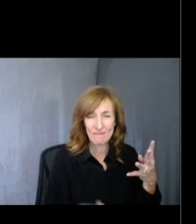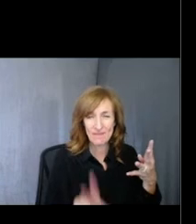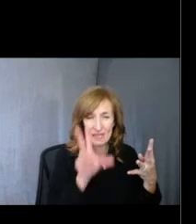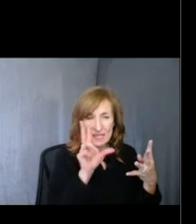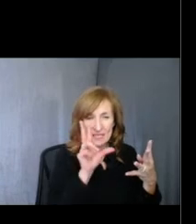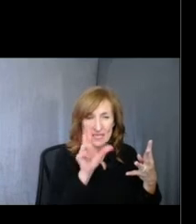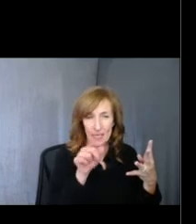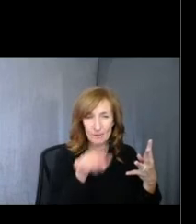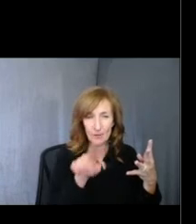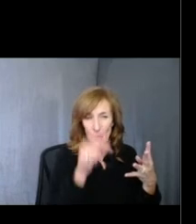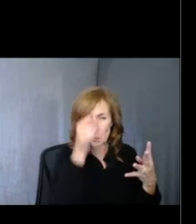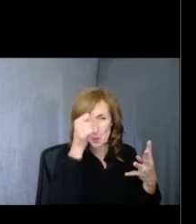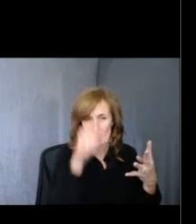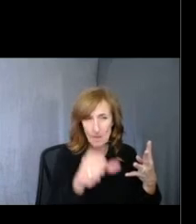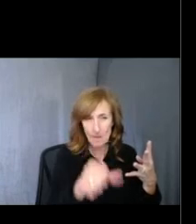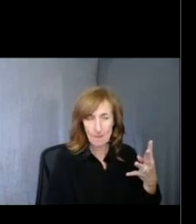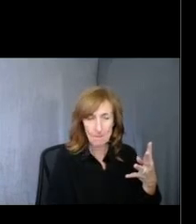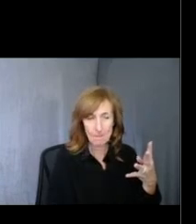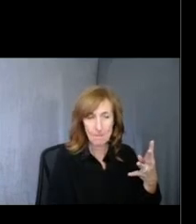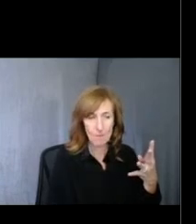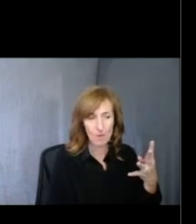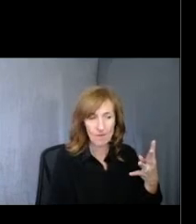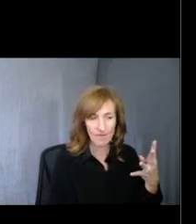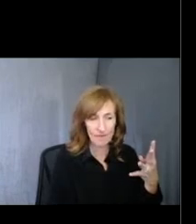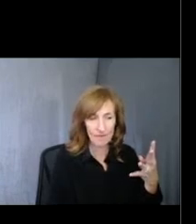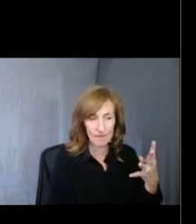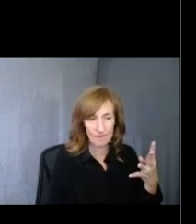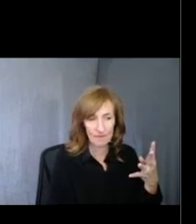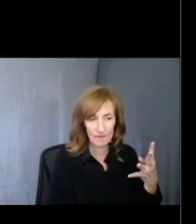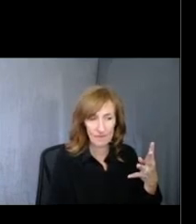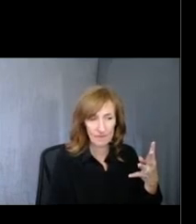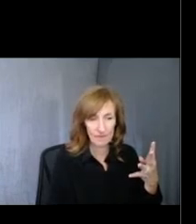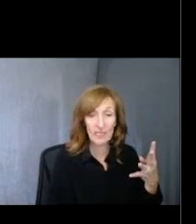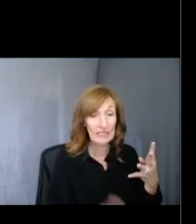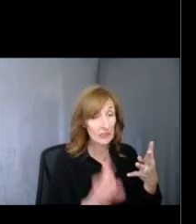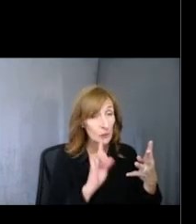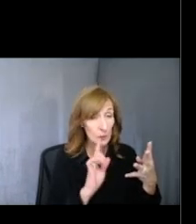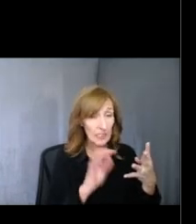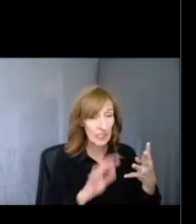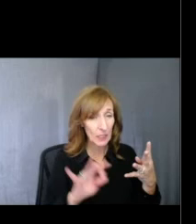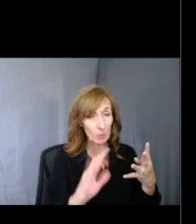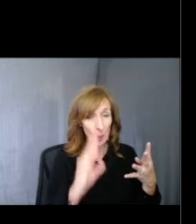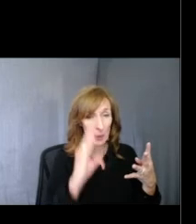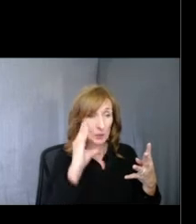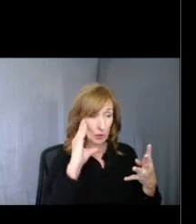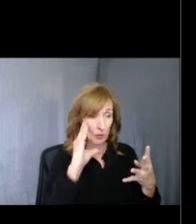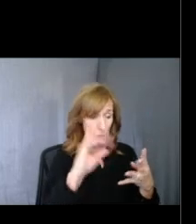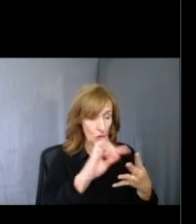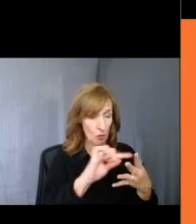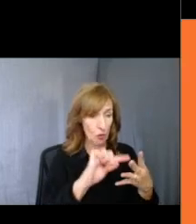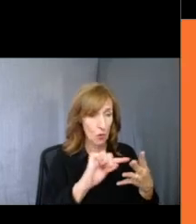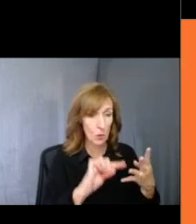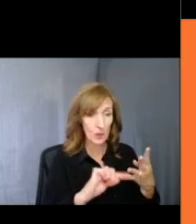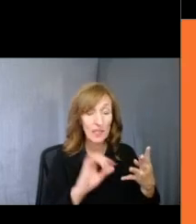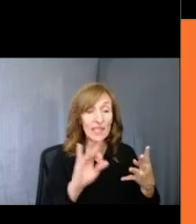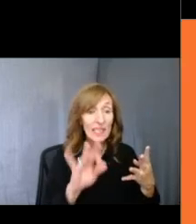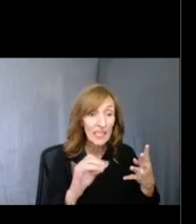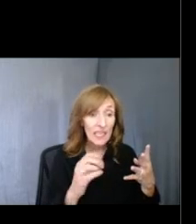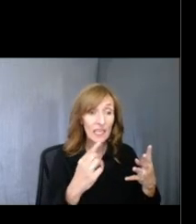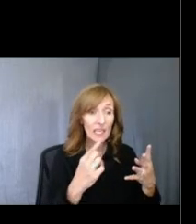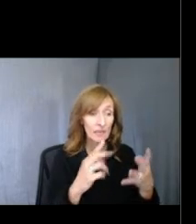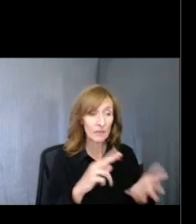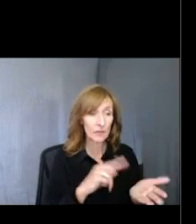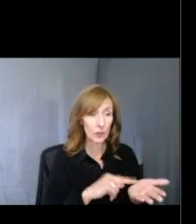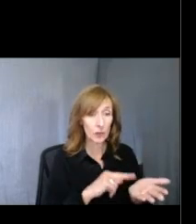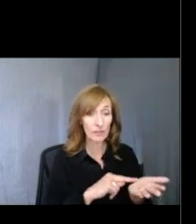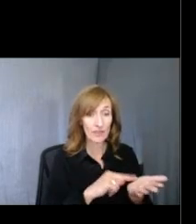really important to think about and know these parameters, particularly if your veterinarian tells you they need to run extra